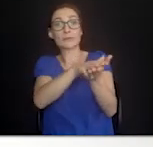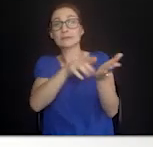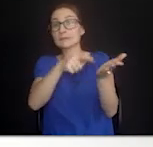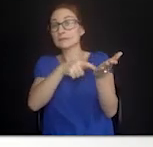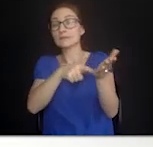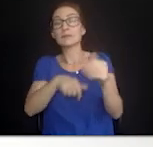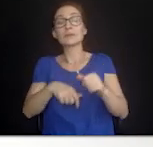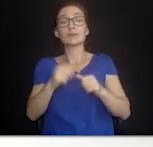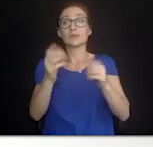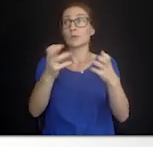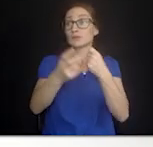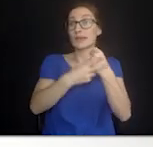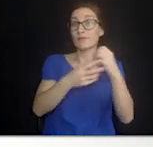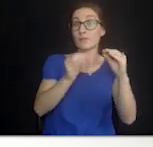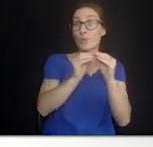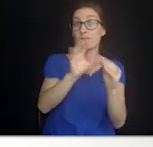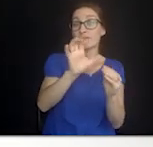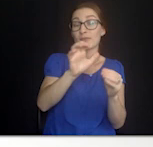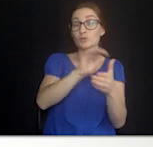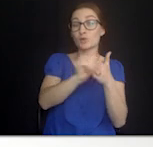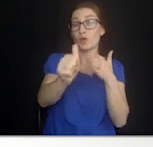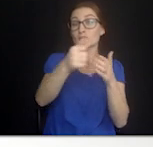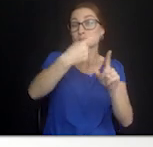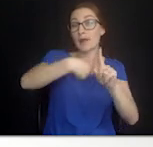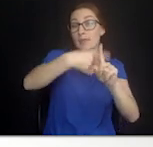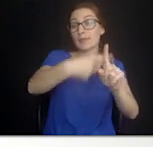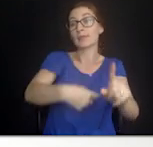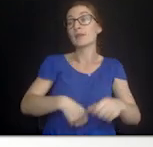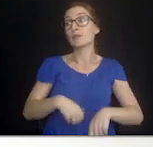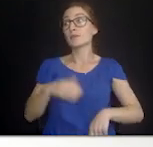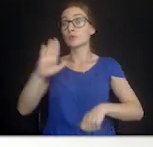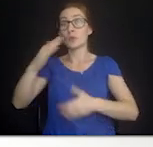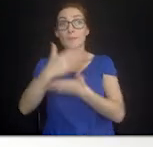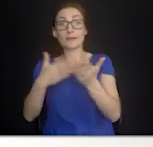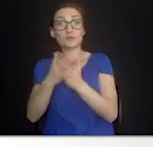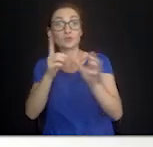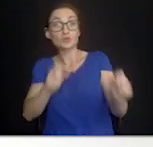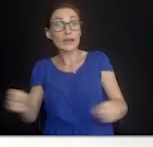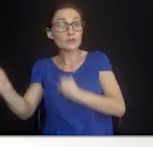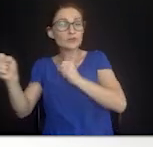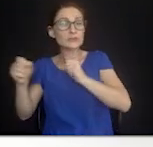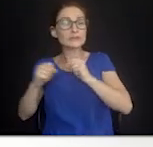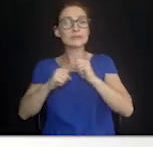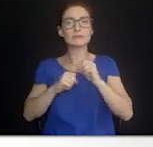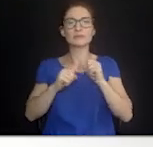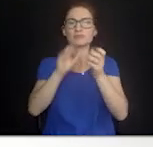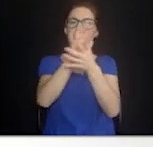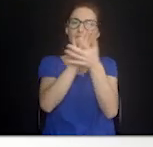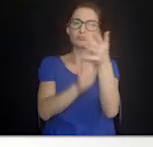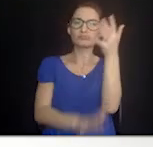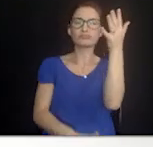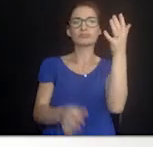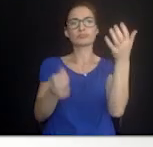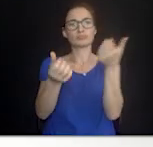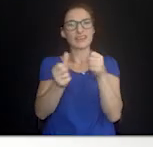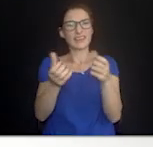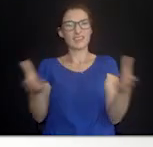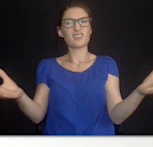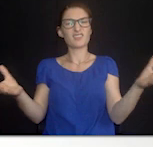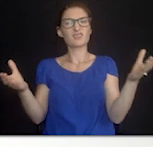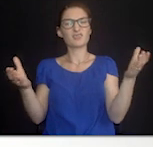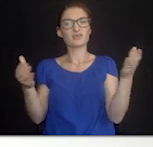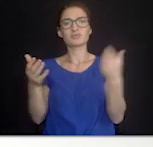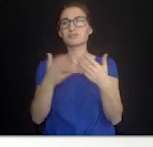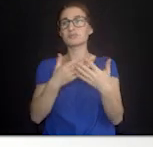an extra $500 a month, and here was our budgeting strategy to do so. Anything that it could be, whether it's